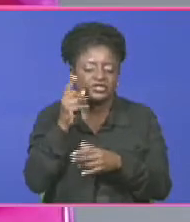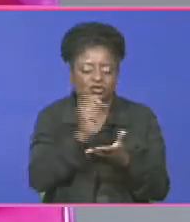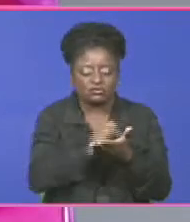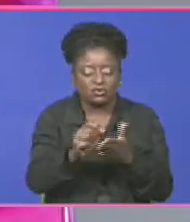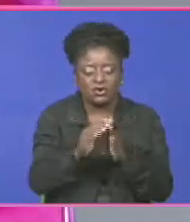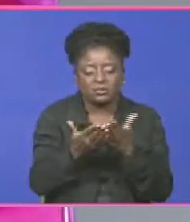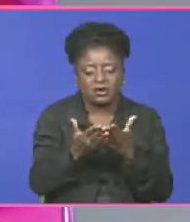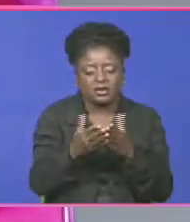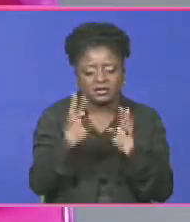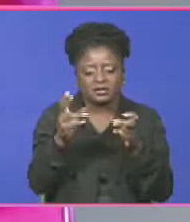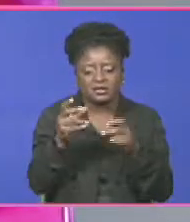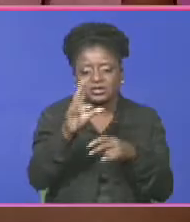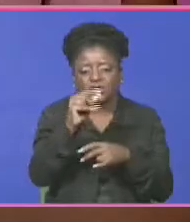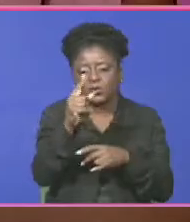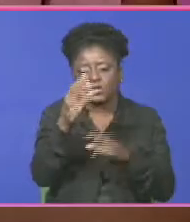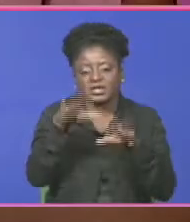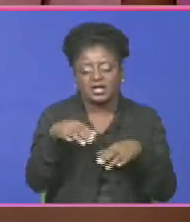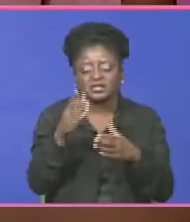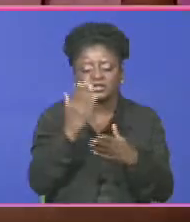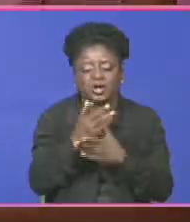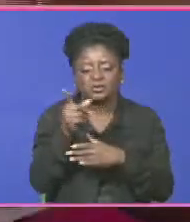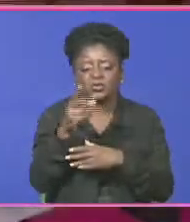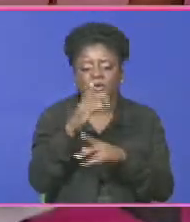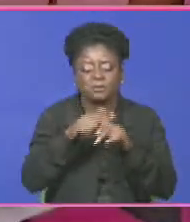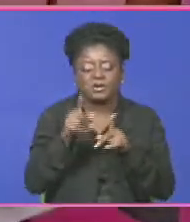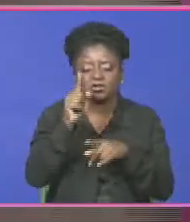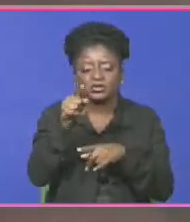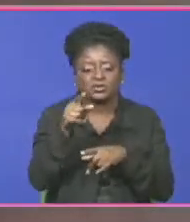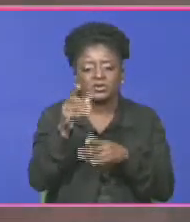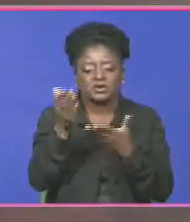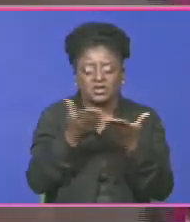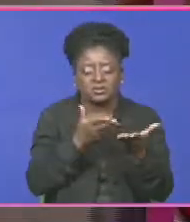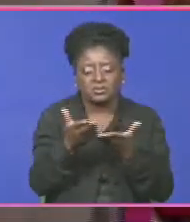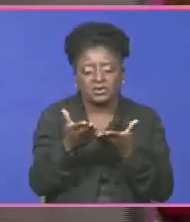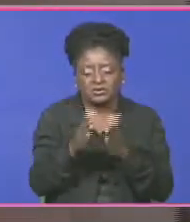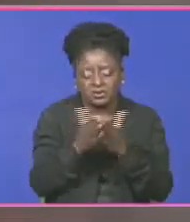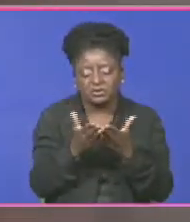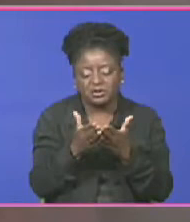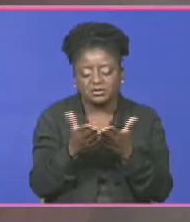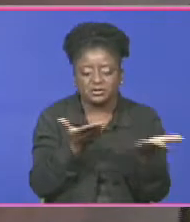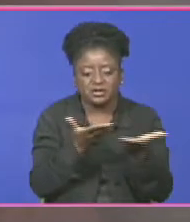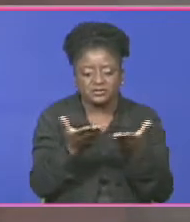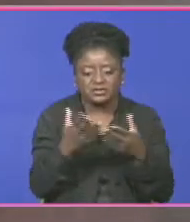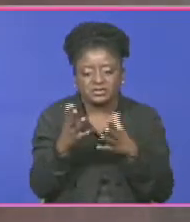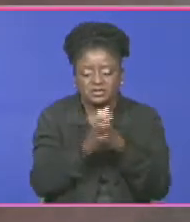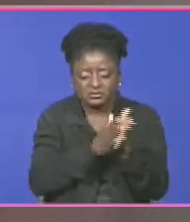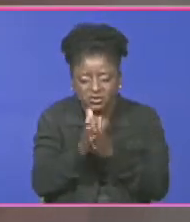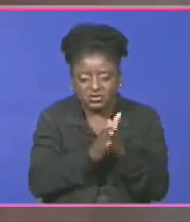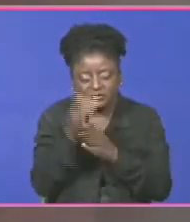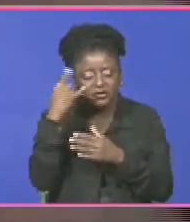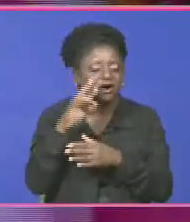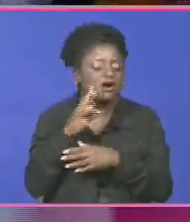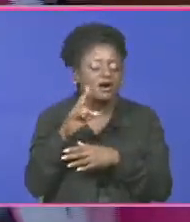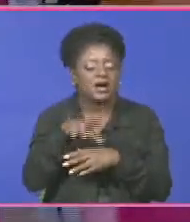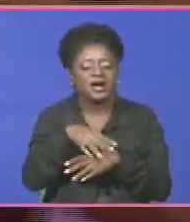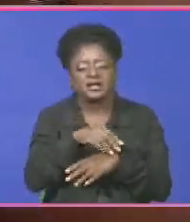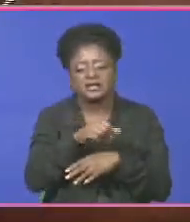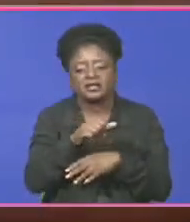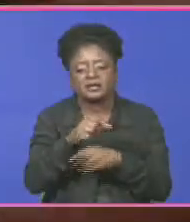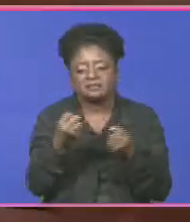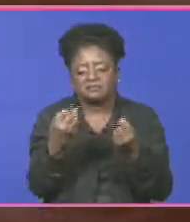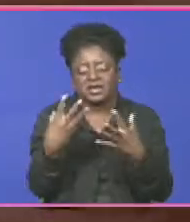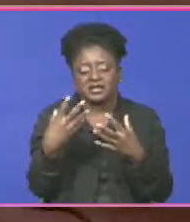No One Can Stop You But You. She says the book serves not only as an inspiration for her, but for many breast cancer survivors and